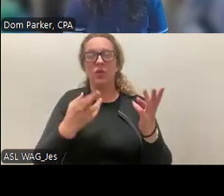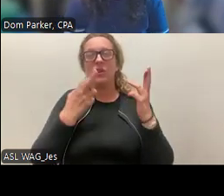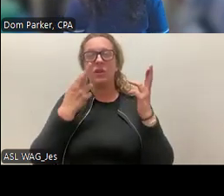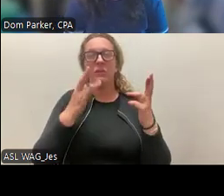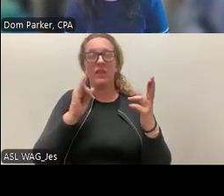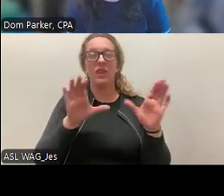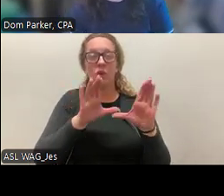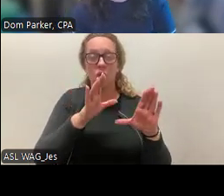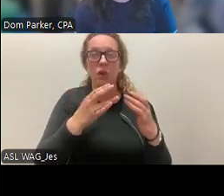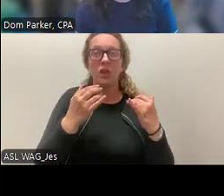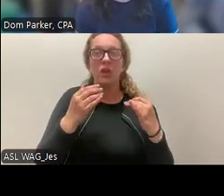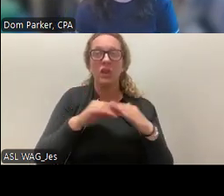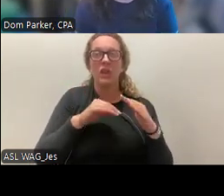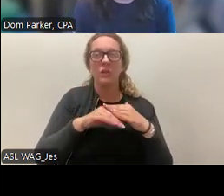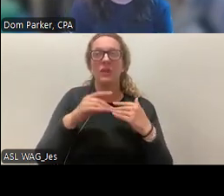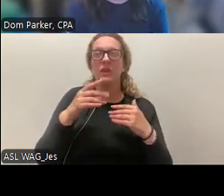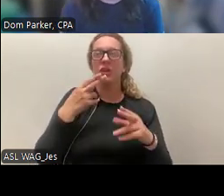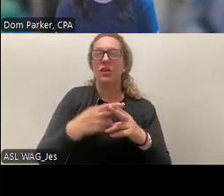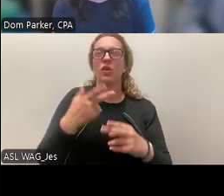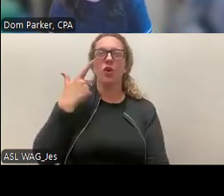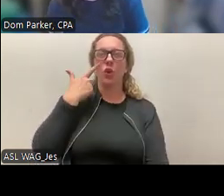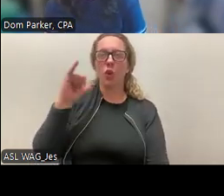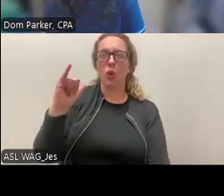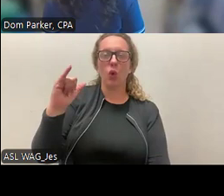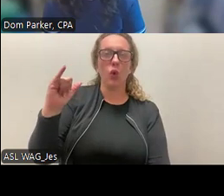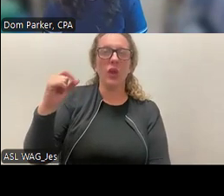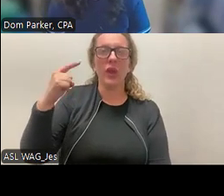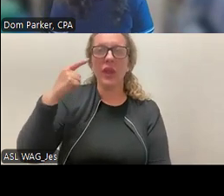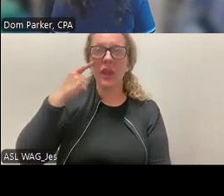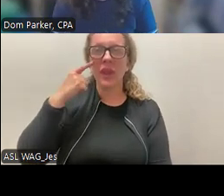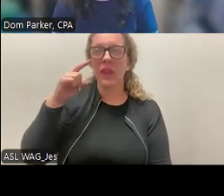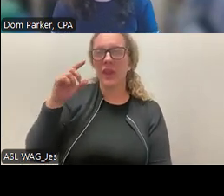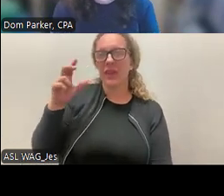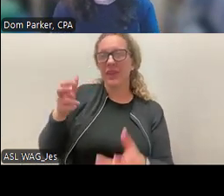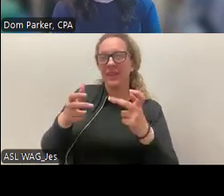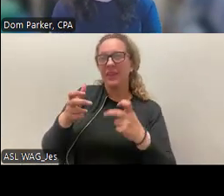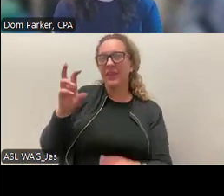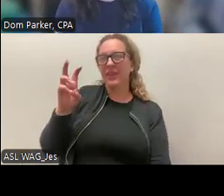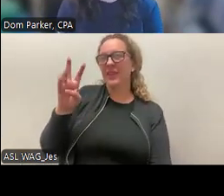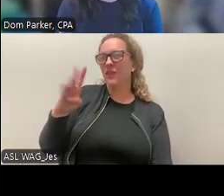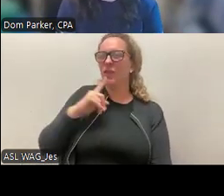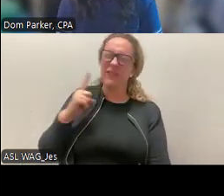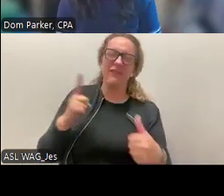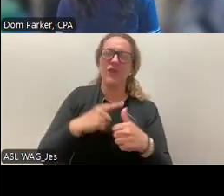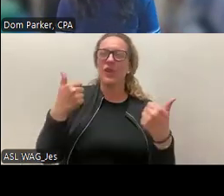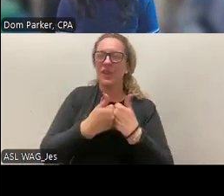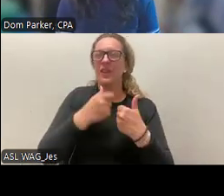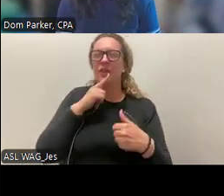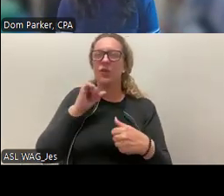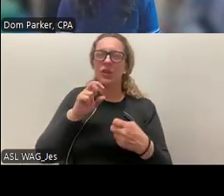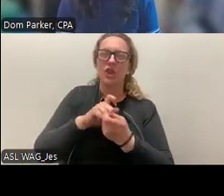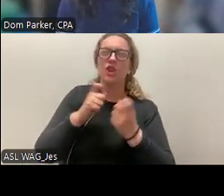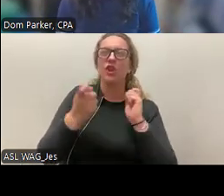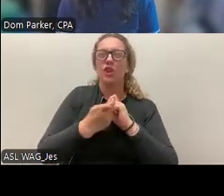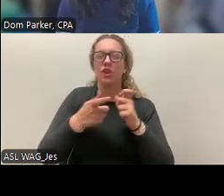does do accessibility great is GoldenEye on the Nintendo 64. That was a fantastic game. That was one of the first games you could really kind of change